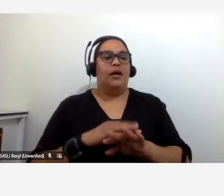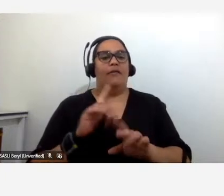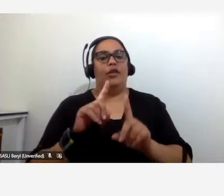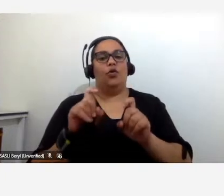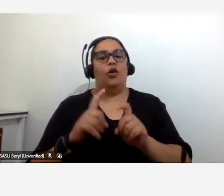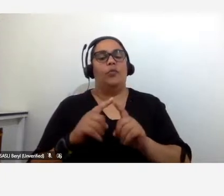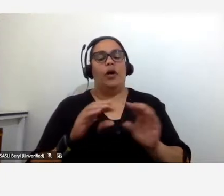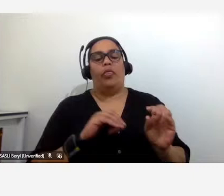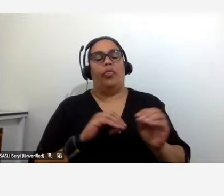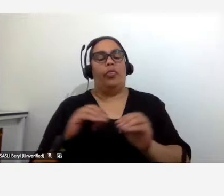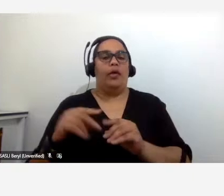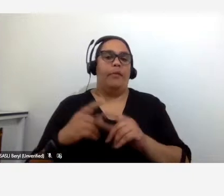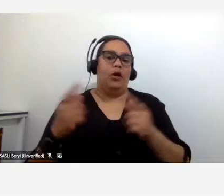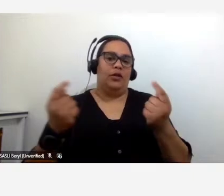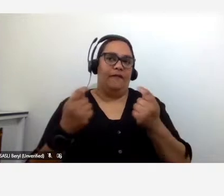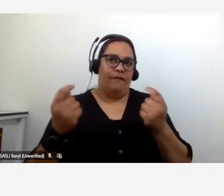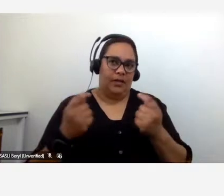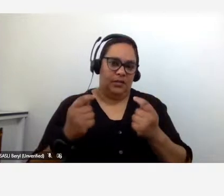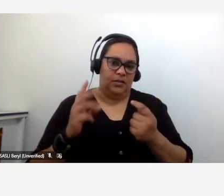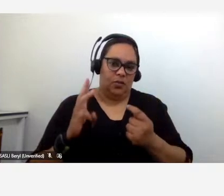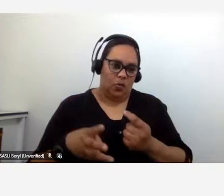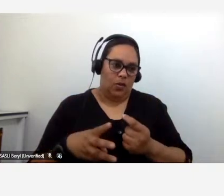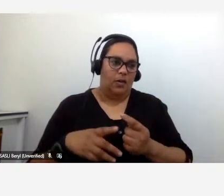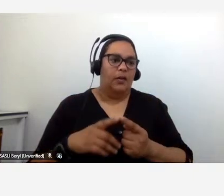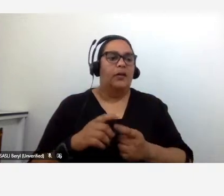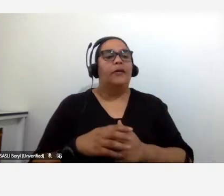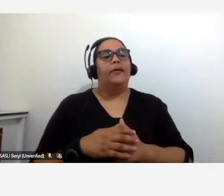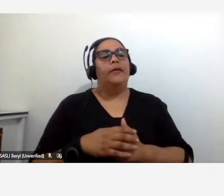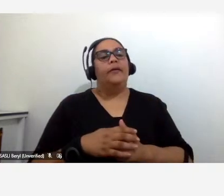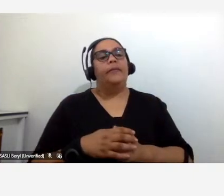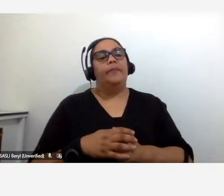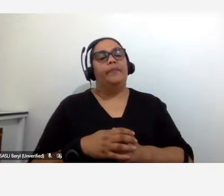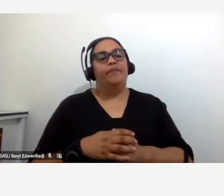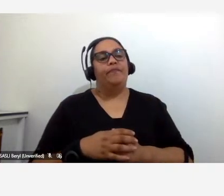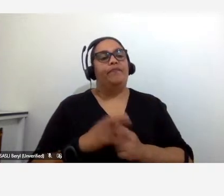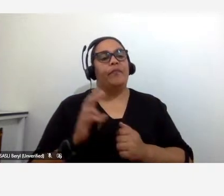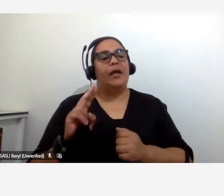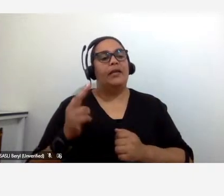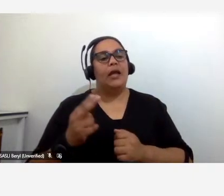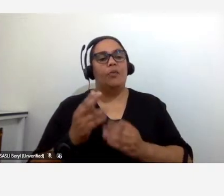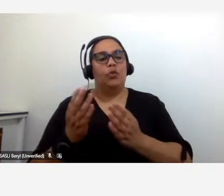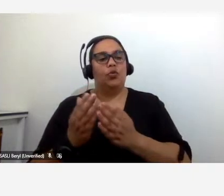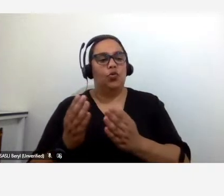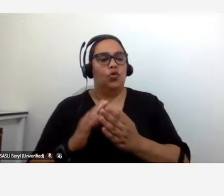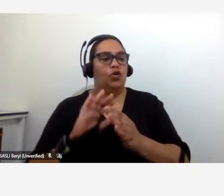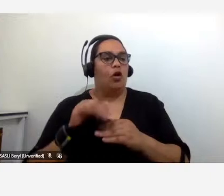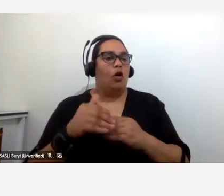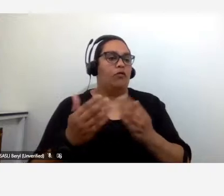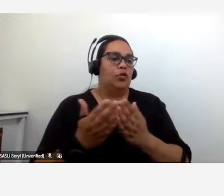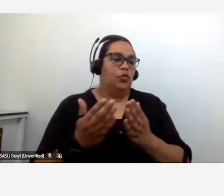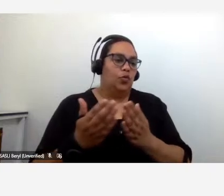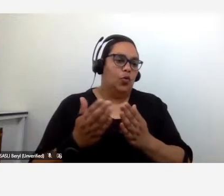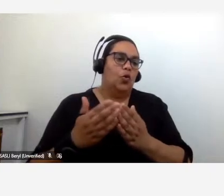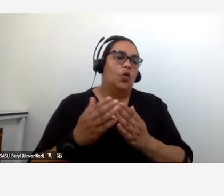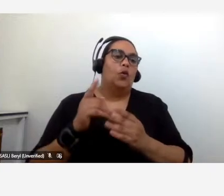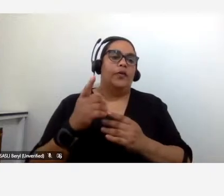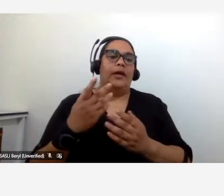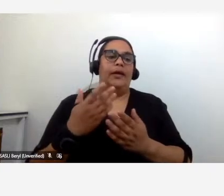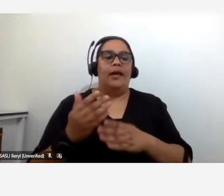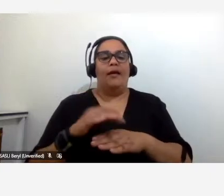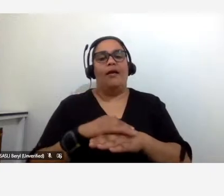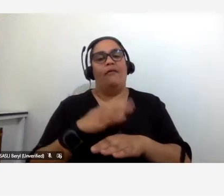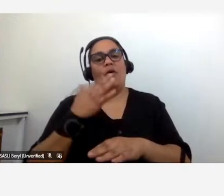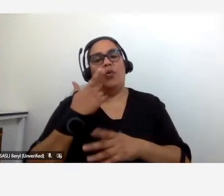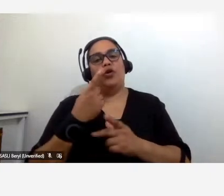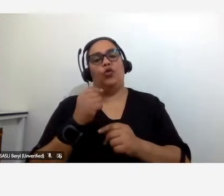the postponement of events, the neighboring schools and after school question. Please can it be covered when you're